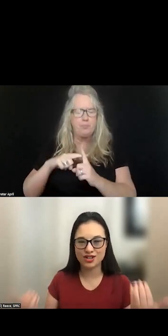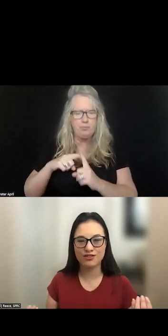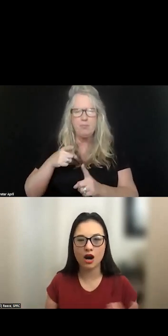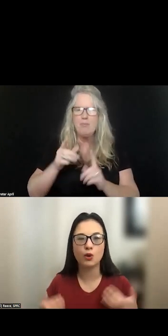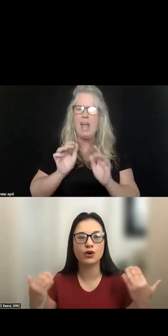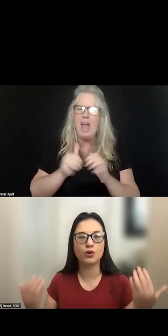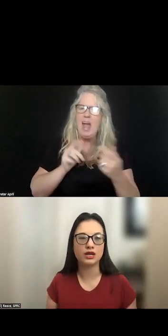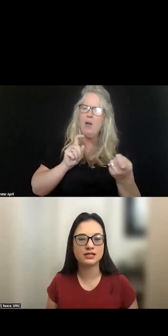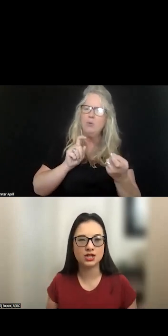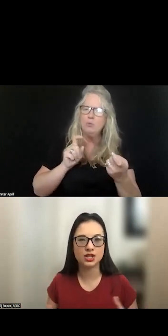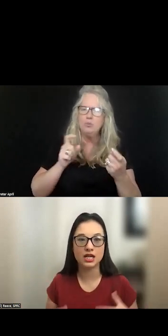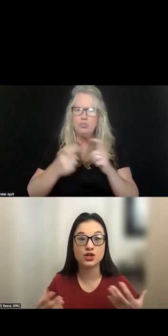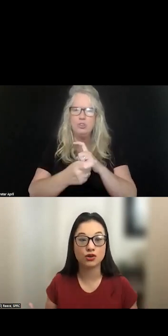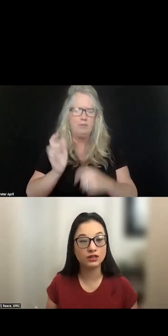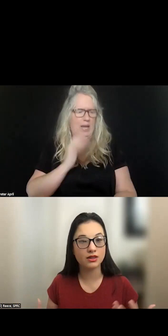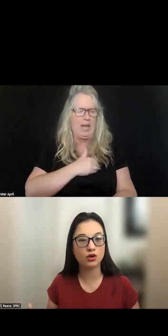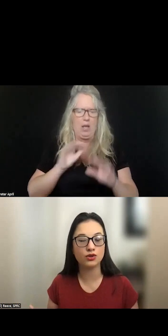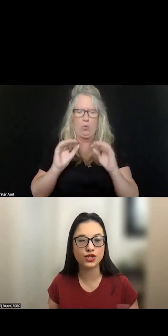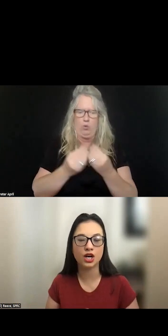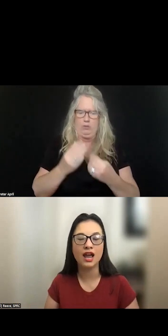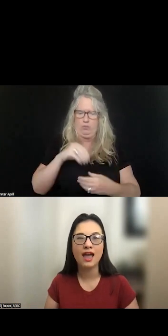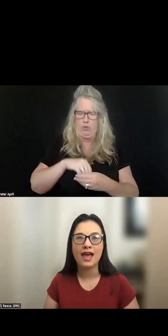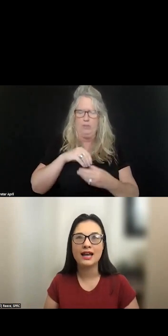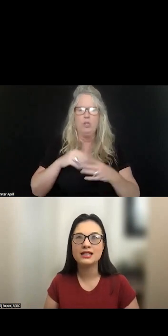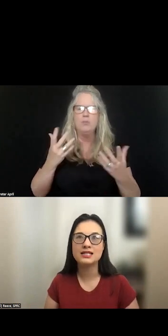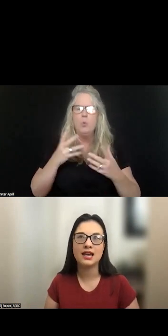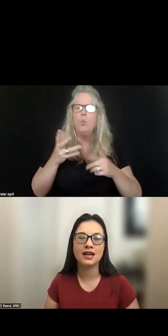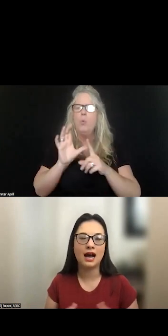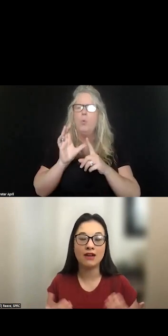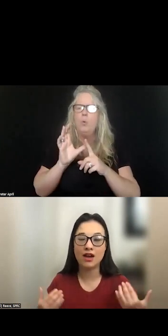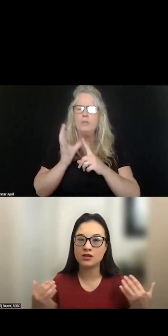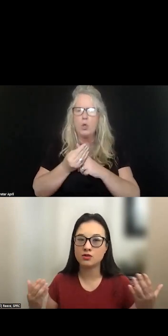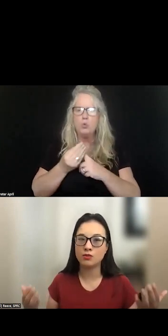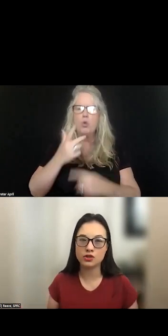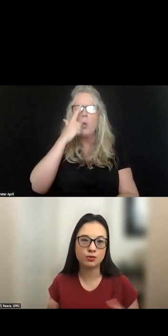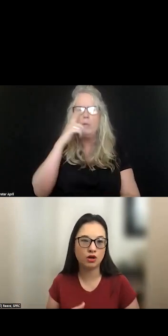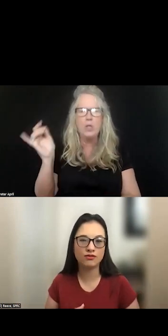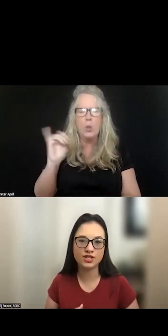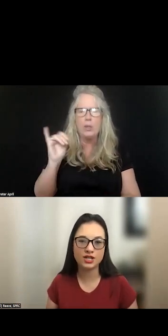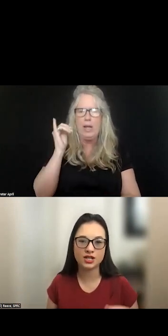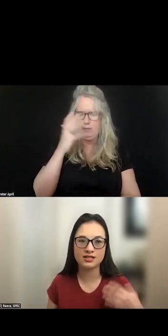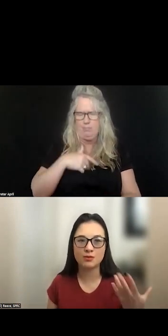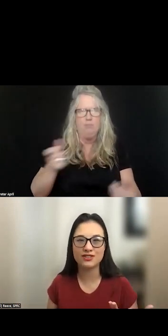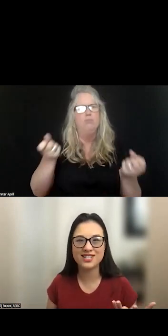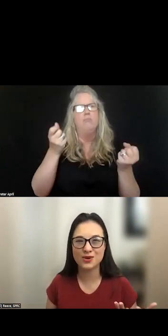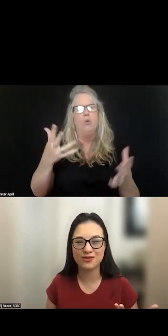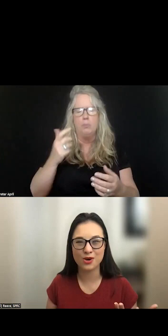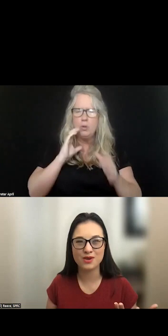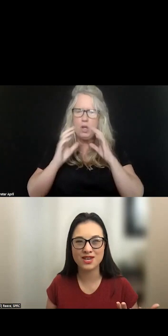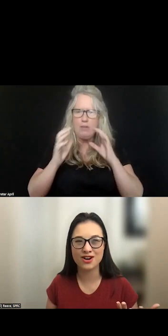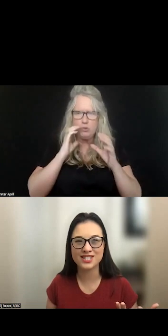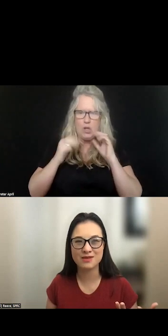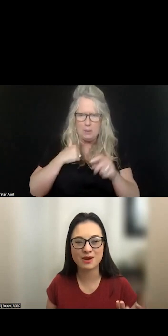this shift our organization internally and the culture? And I could say I've had multiple conversations. I believe I saw one